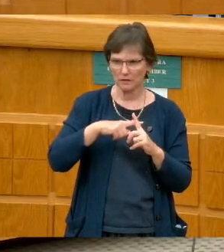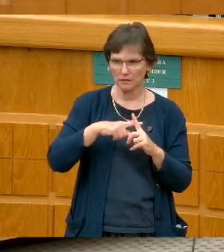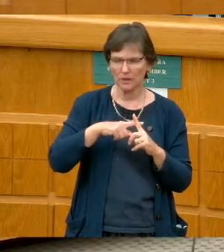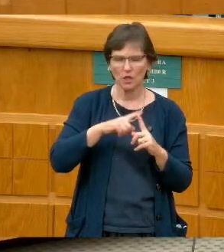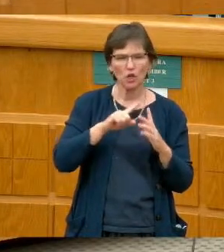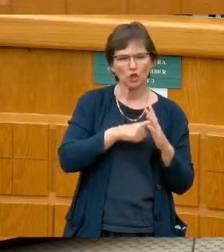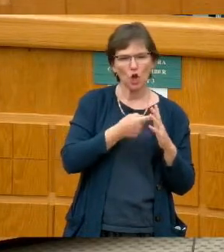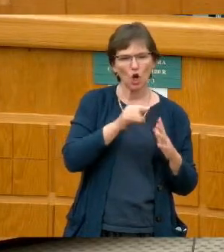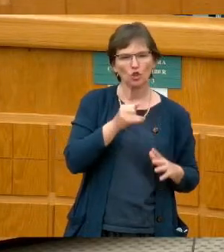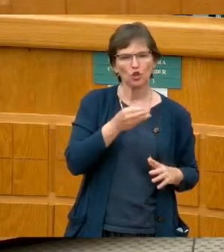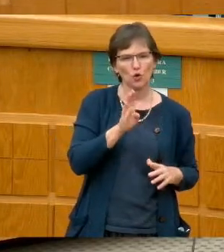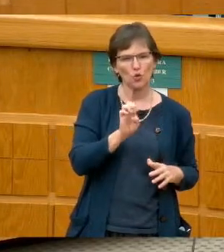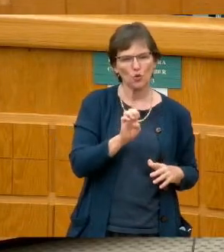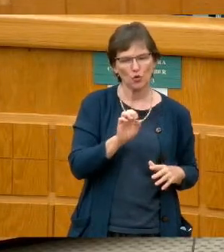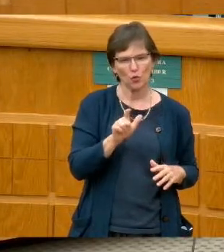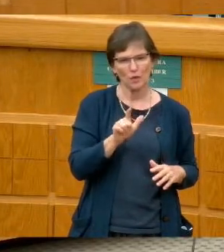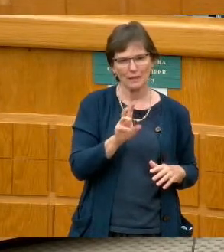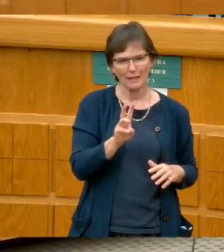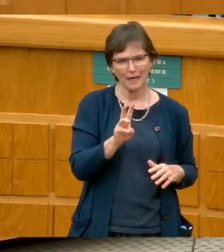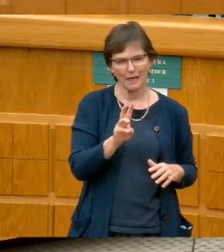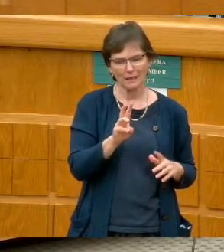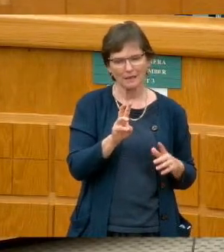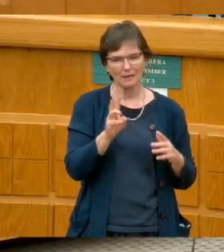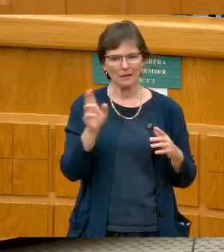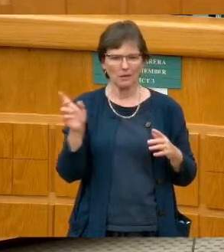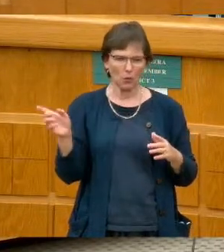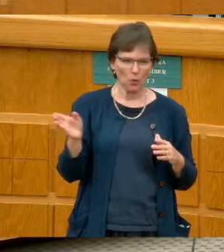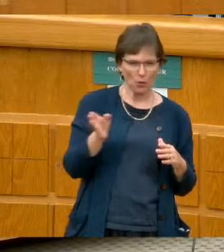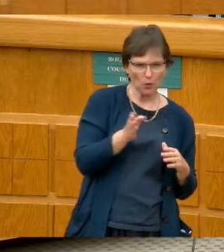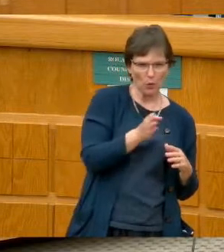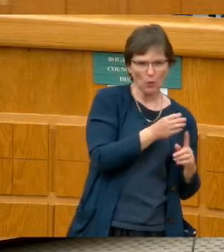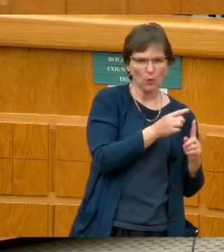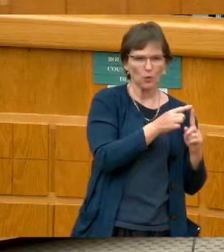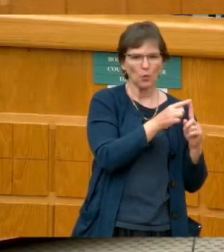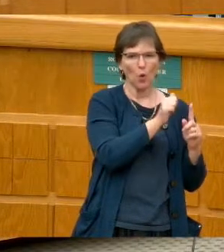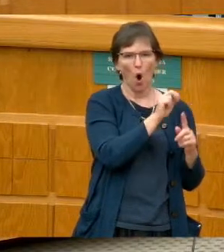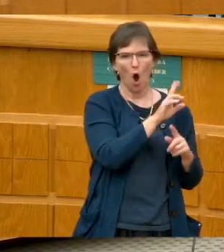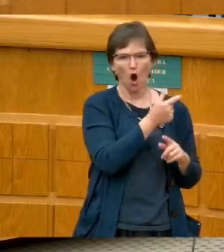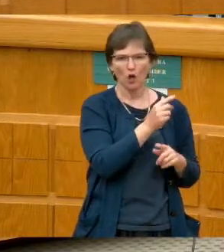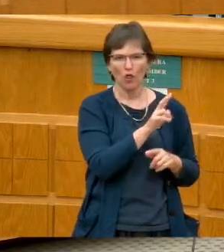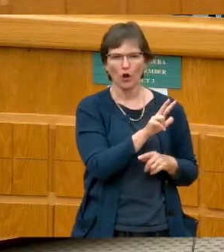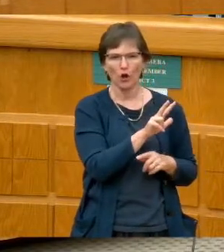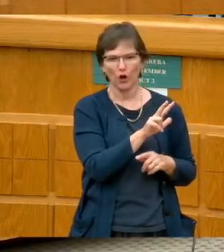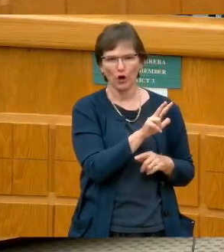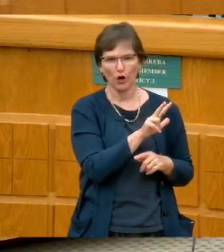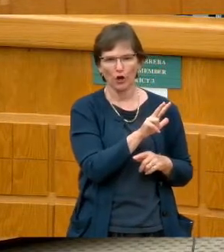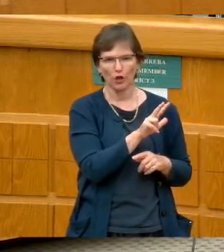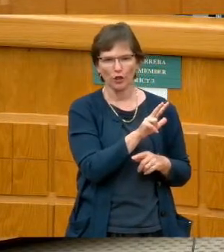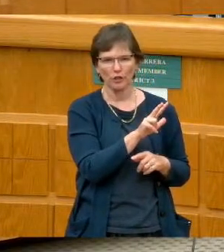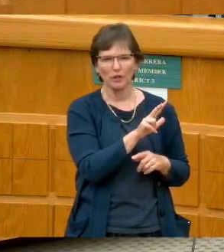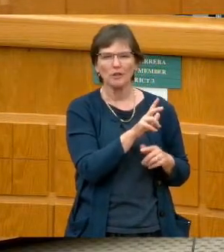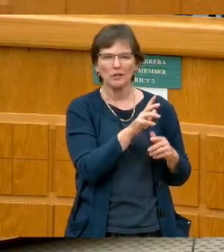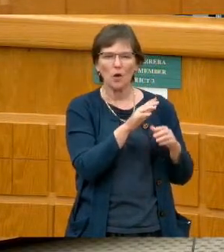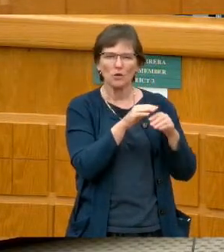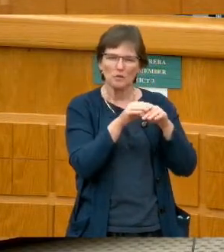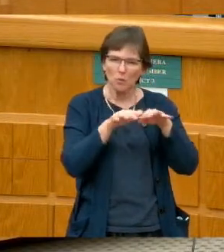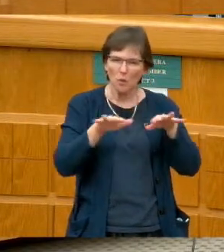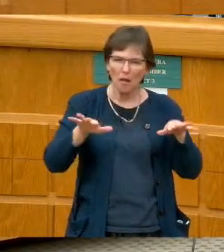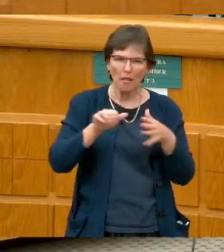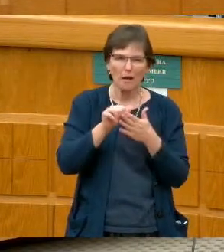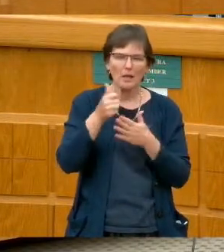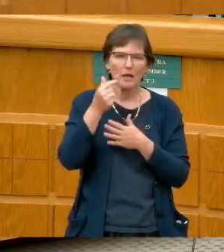to August 3rd. That's the extent of these data drops. So June 26 to August